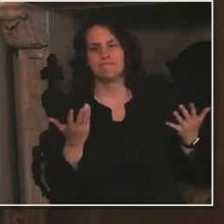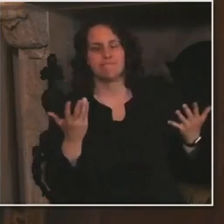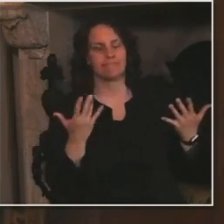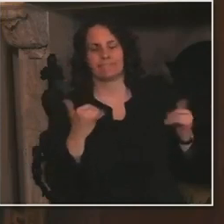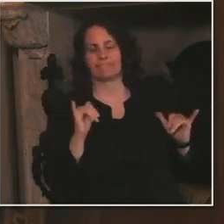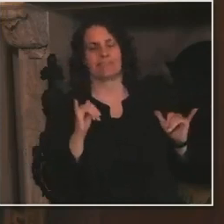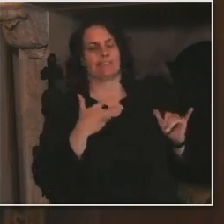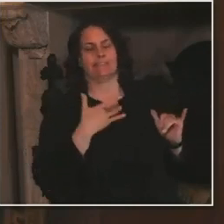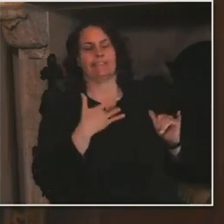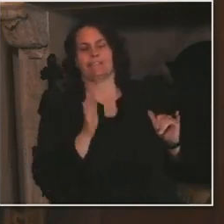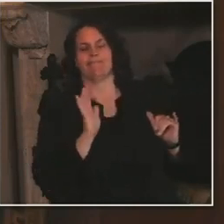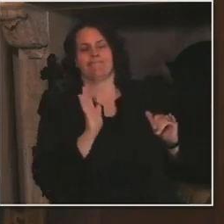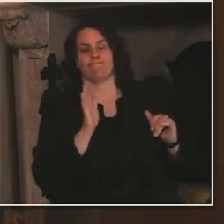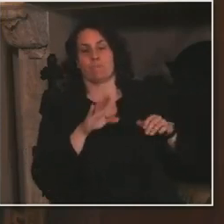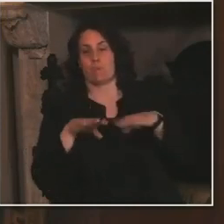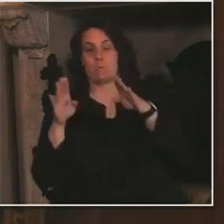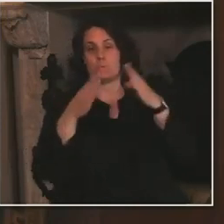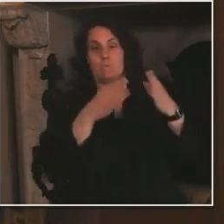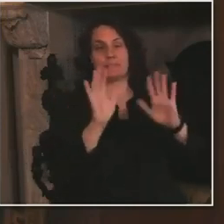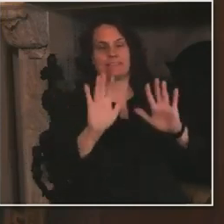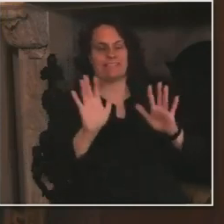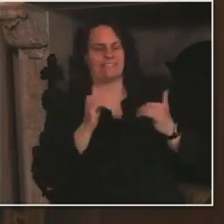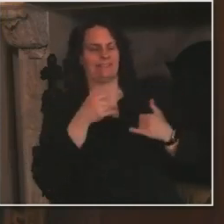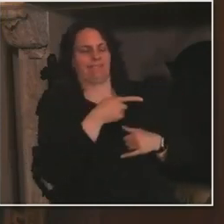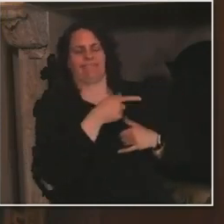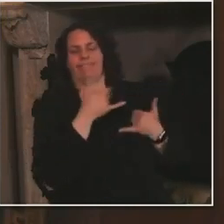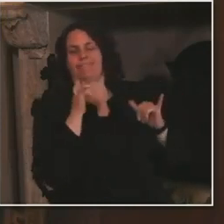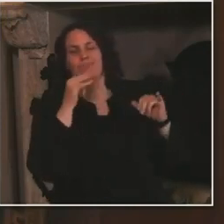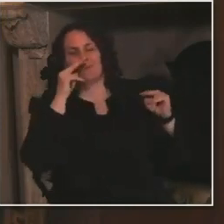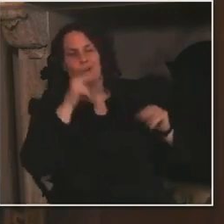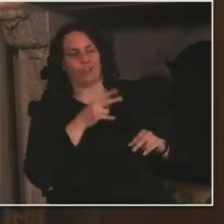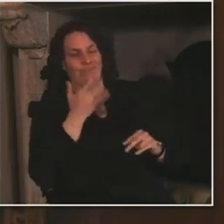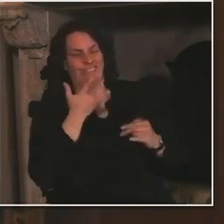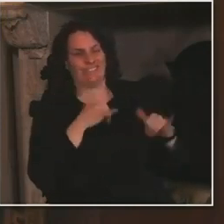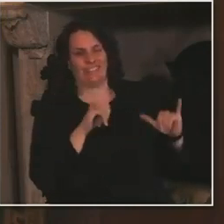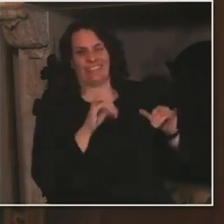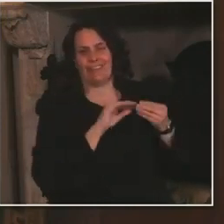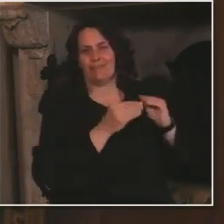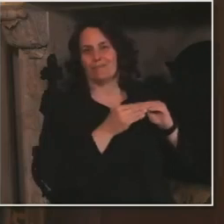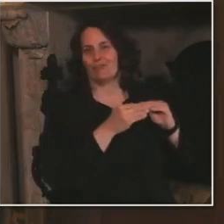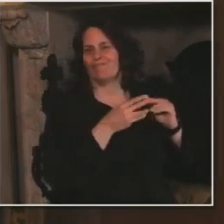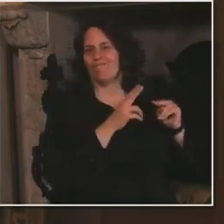So we do want to see the total number of cases go down as well as a percent, but